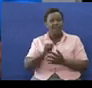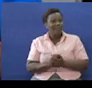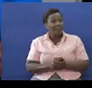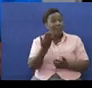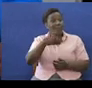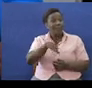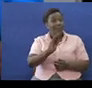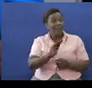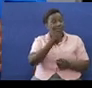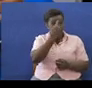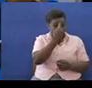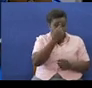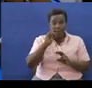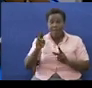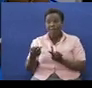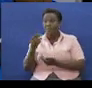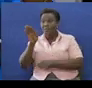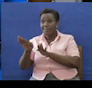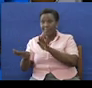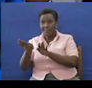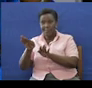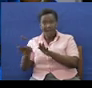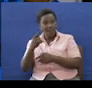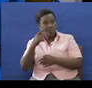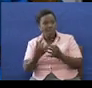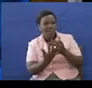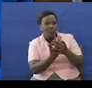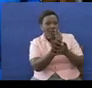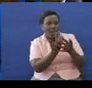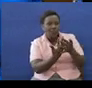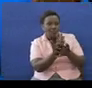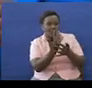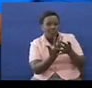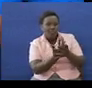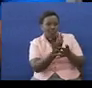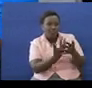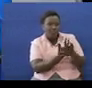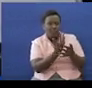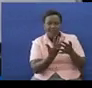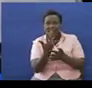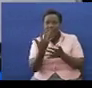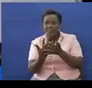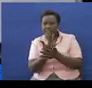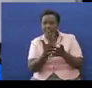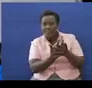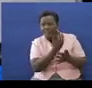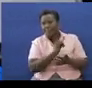about them. When you go to Singida, when you go to Dodoma, kind of vegetation cover found there